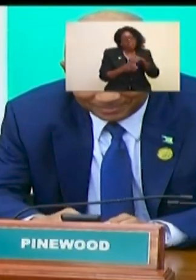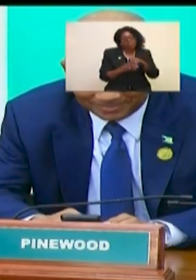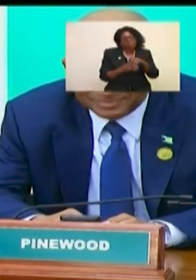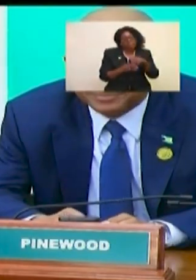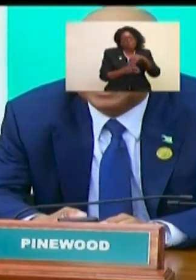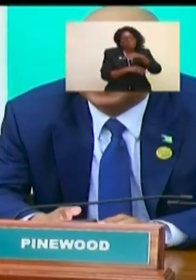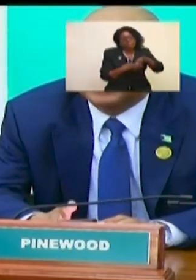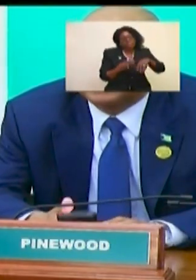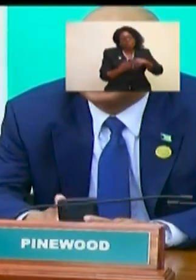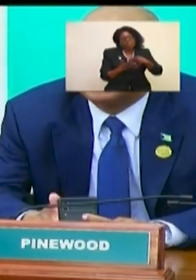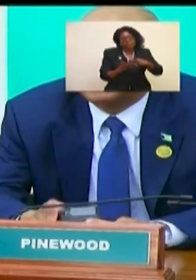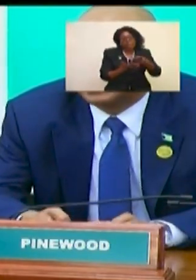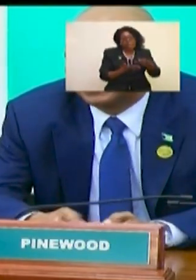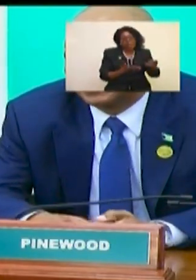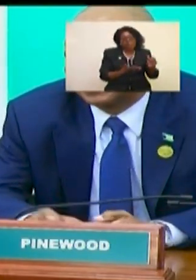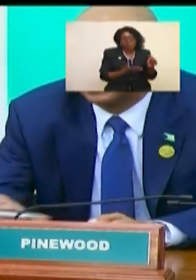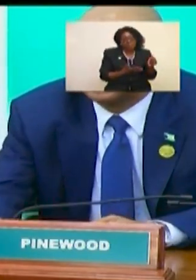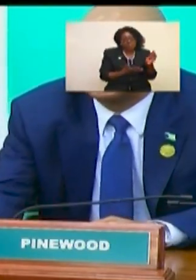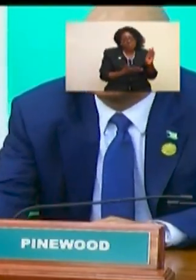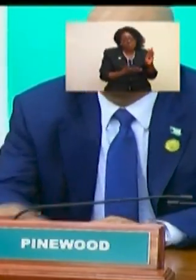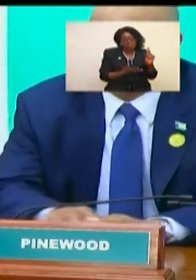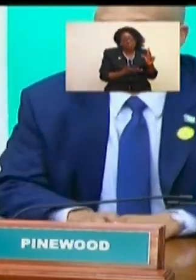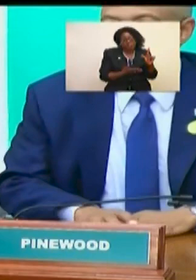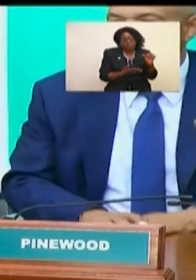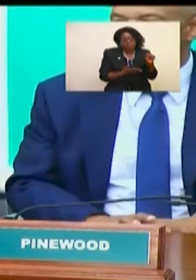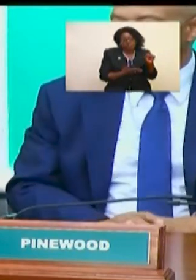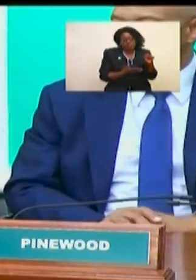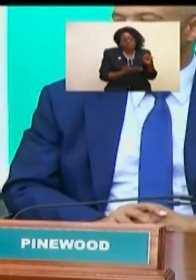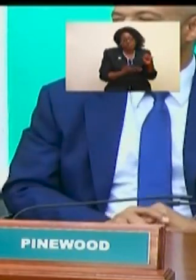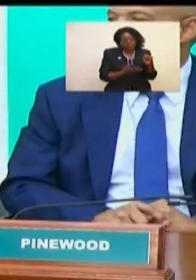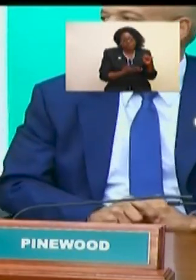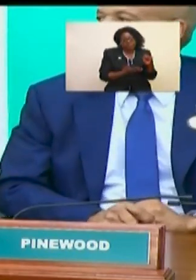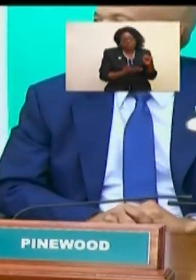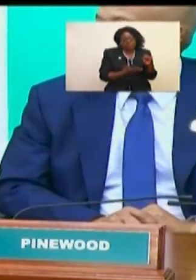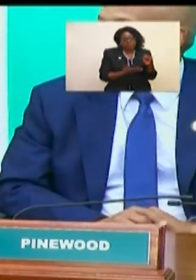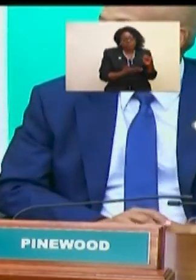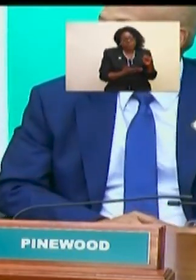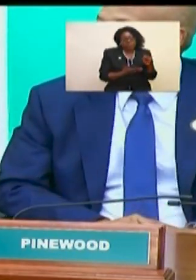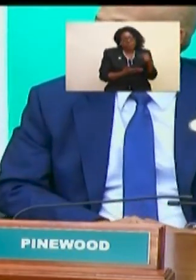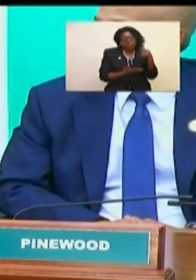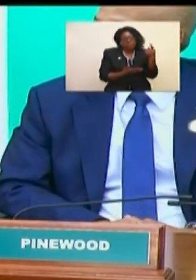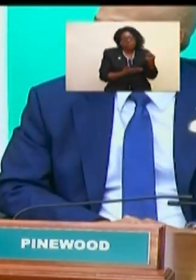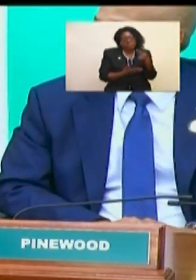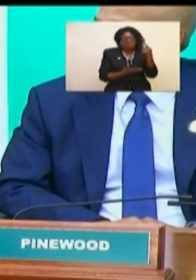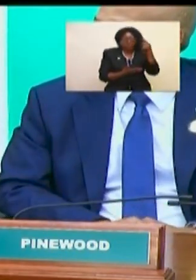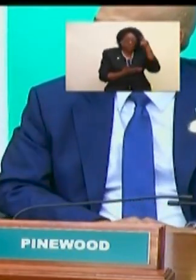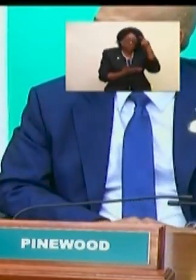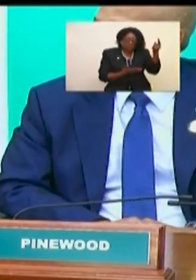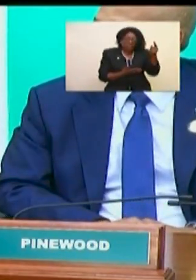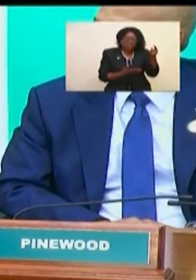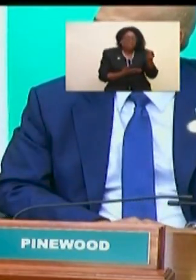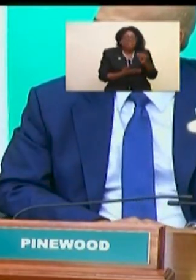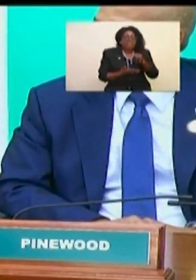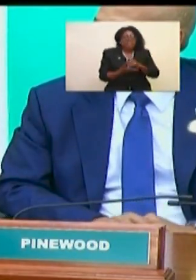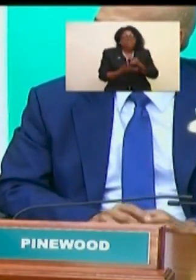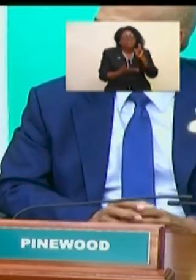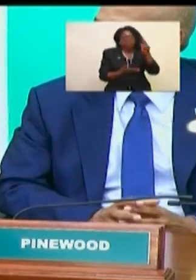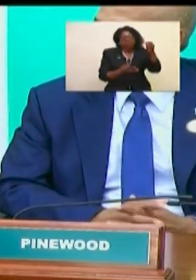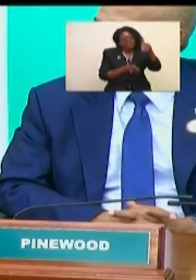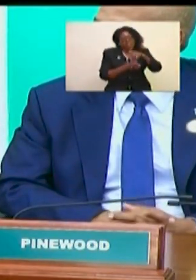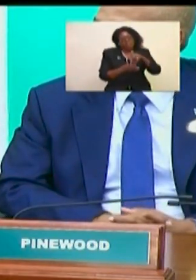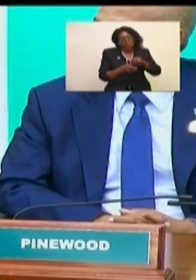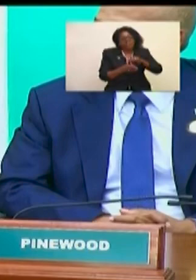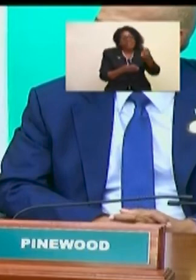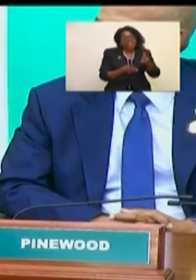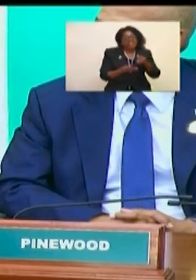total payables. That's what y'all thought. Y'all also thought it should not include any